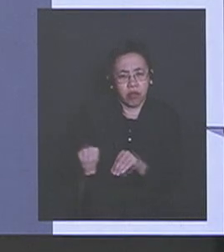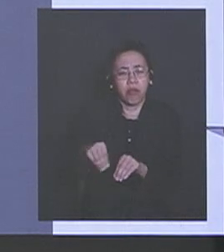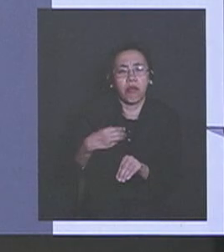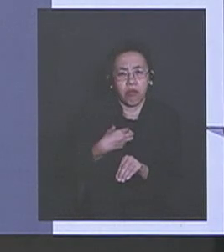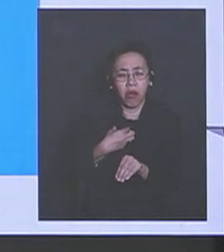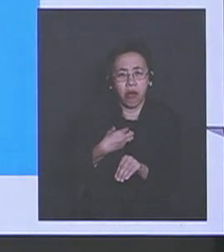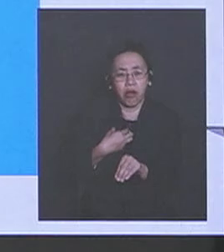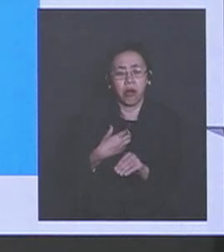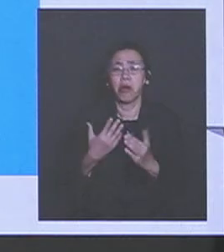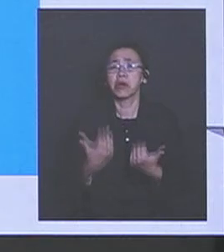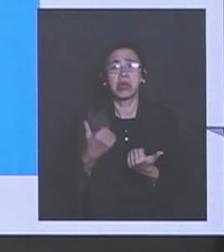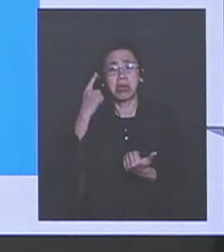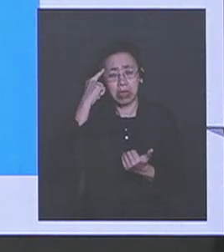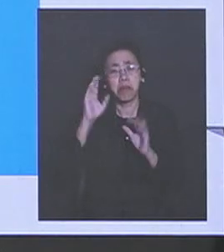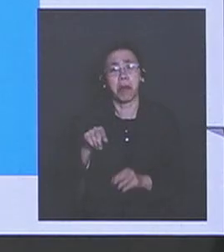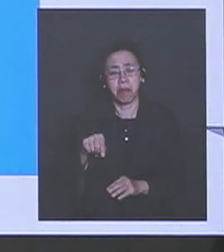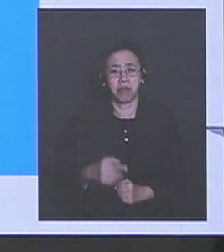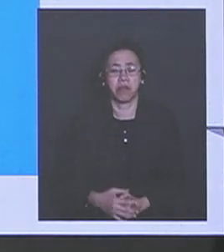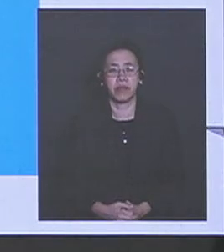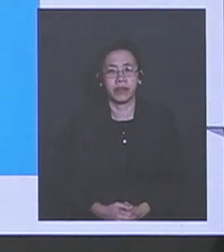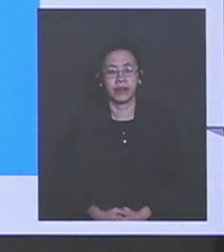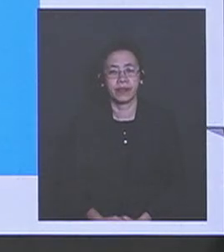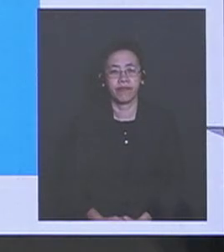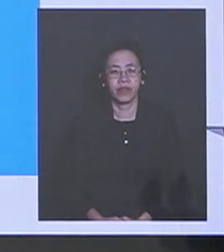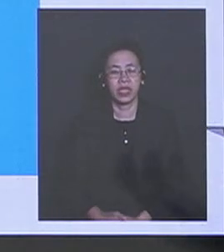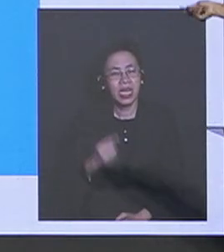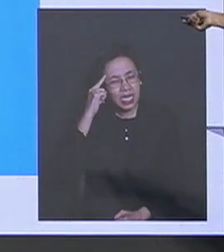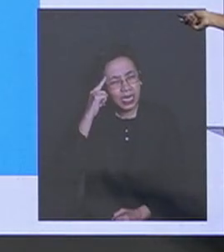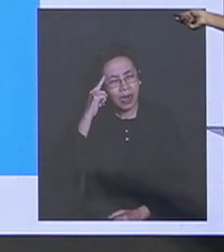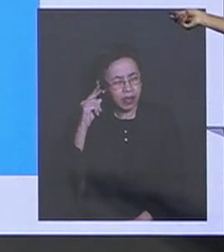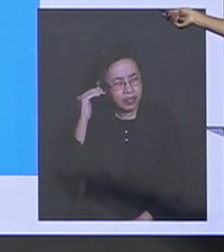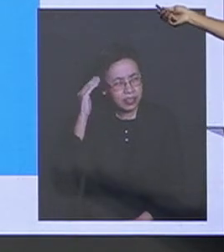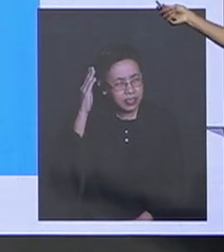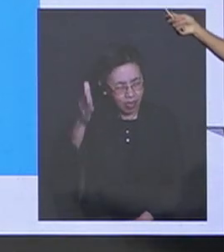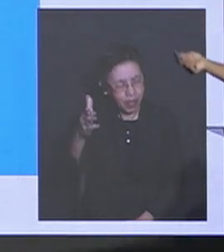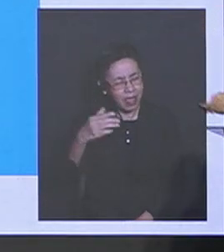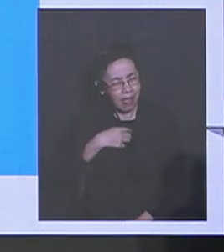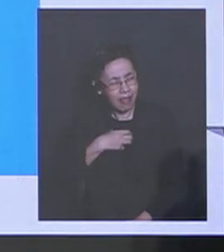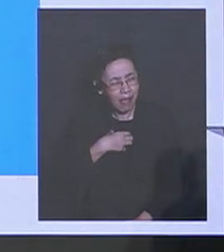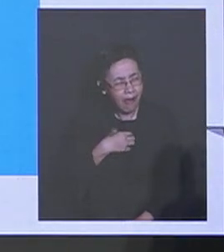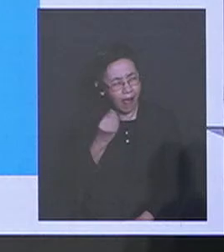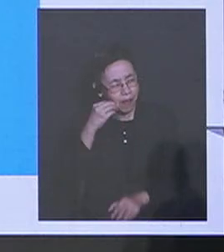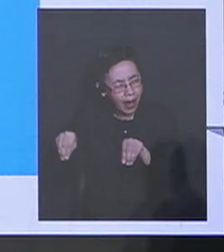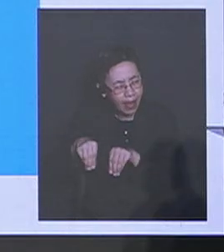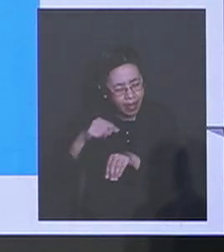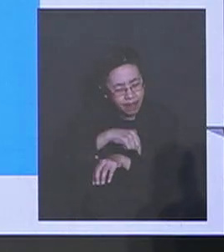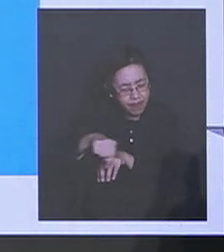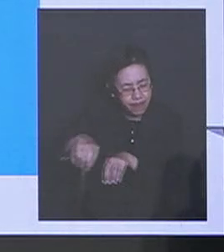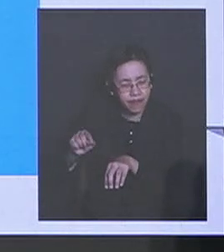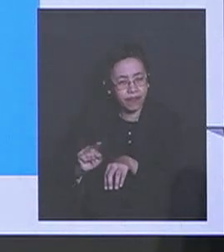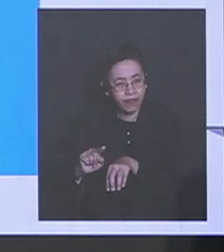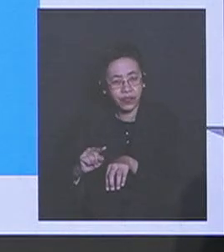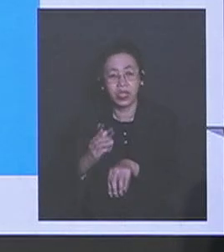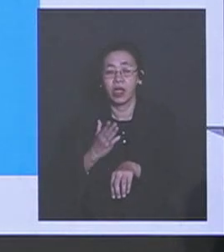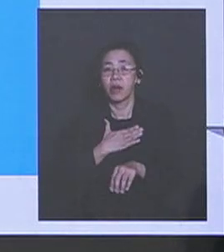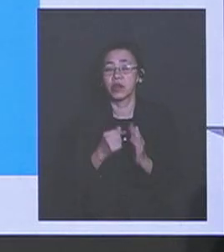And anticipate, really thinking long-term. The example I give here is work that we did partnering with our Office